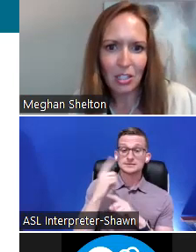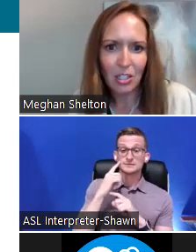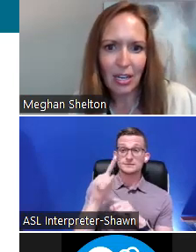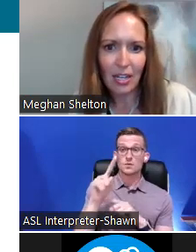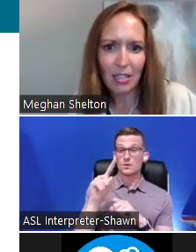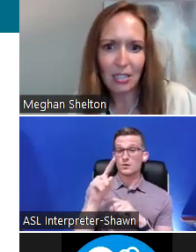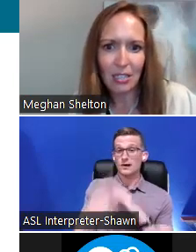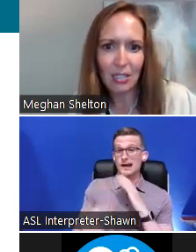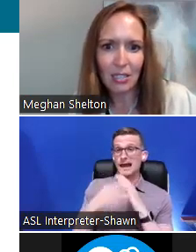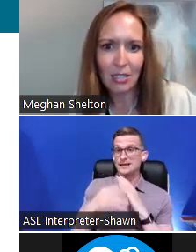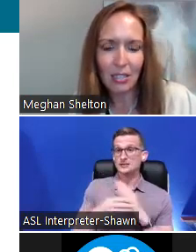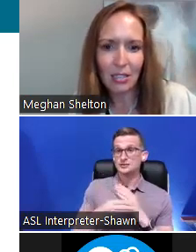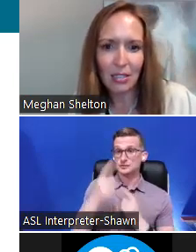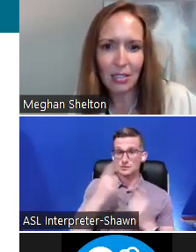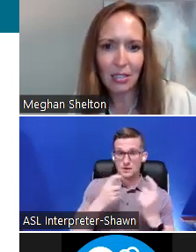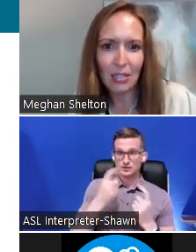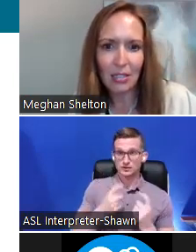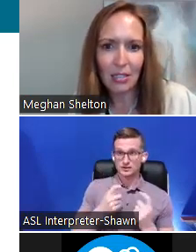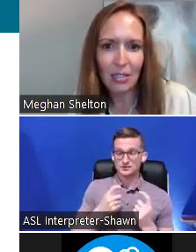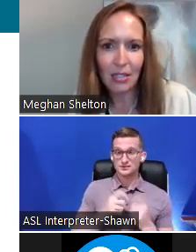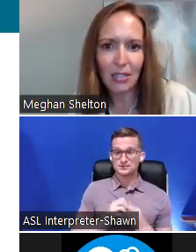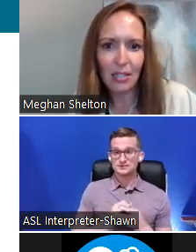in the chat.